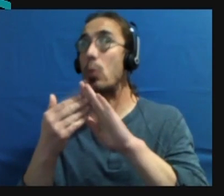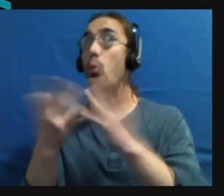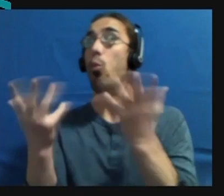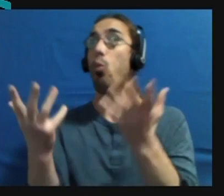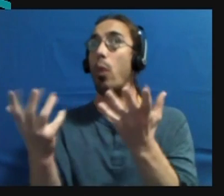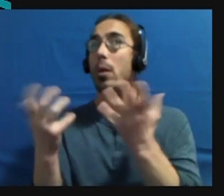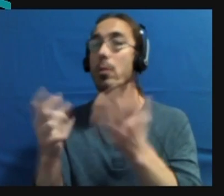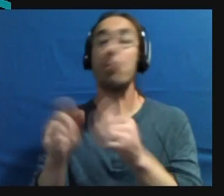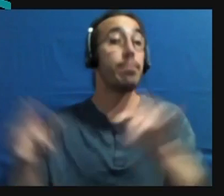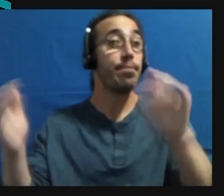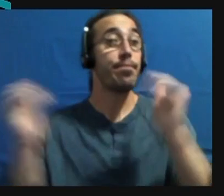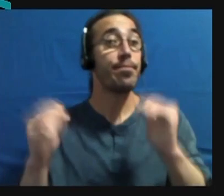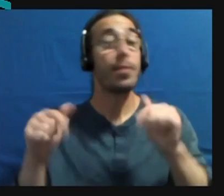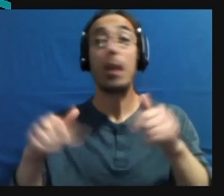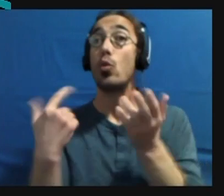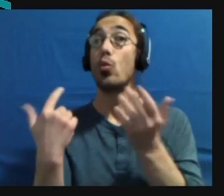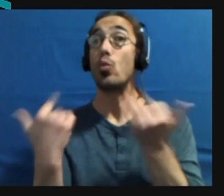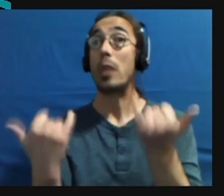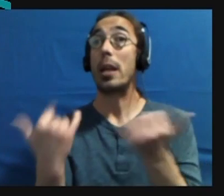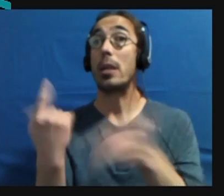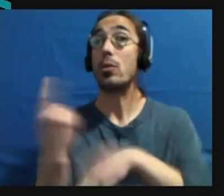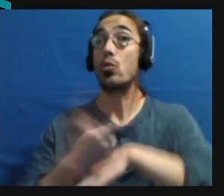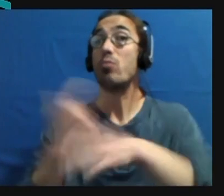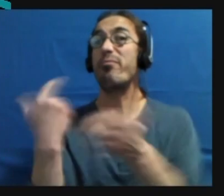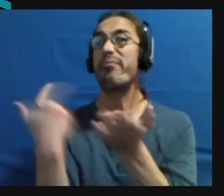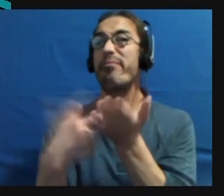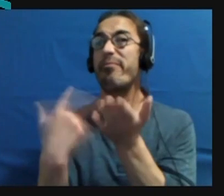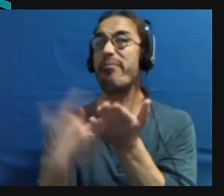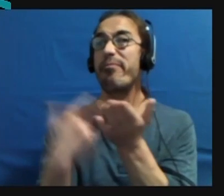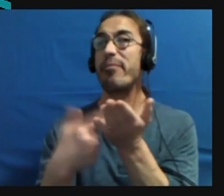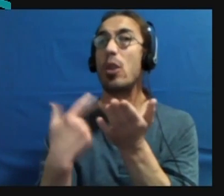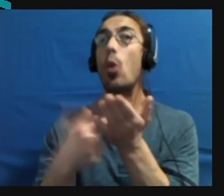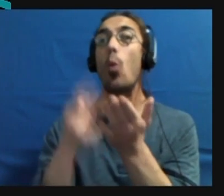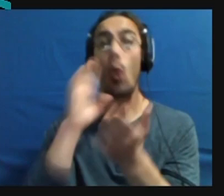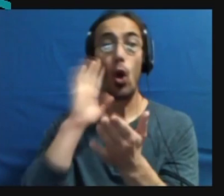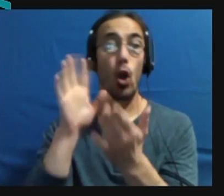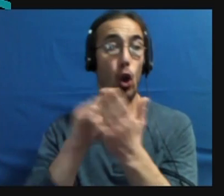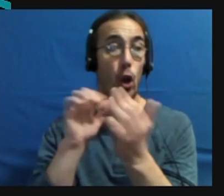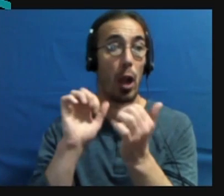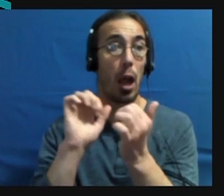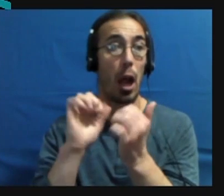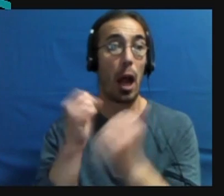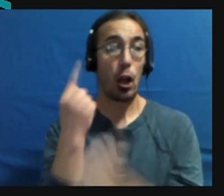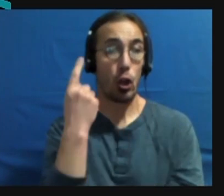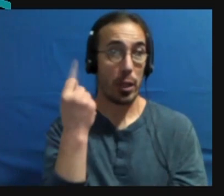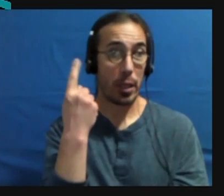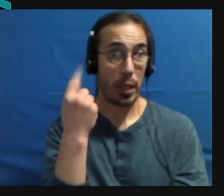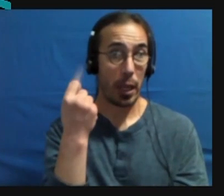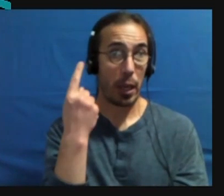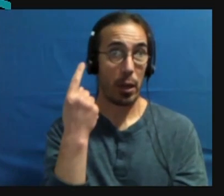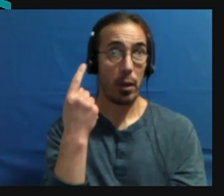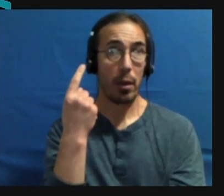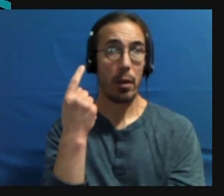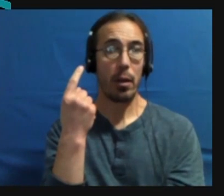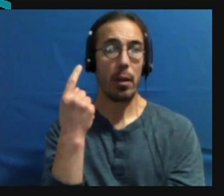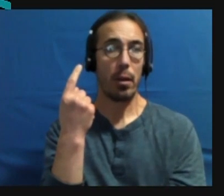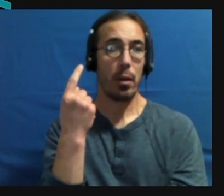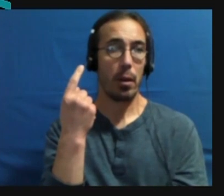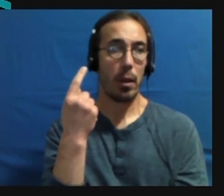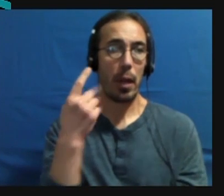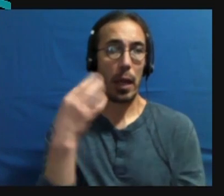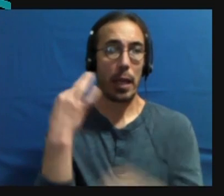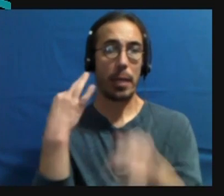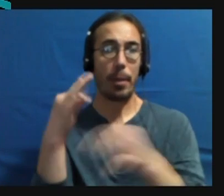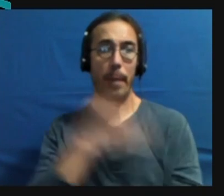In this discussion today, you will come away with understanding the being able to explain